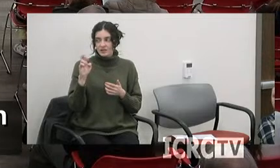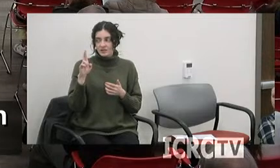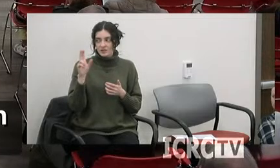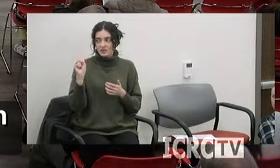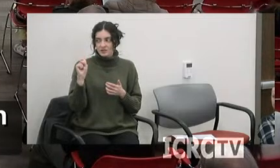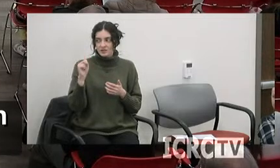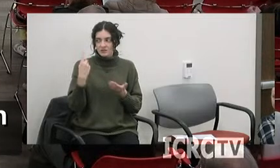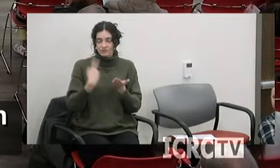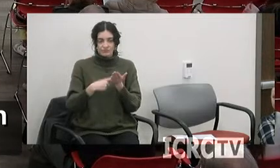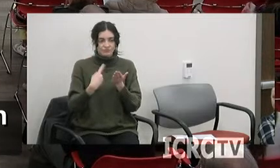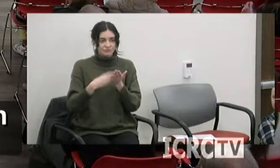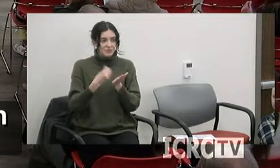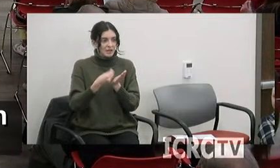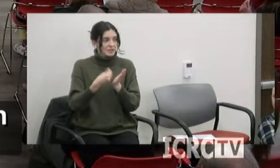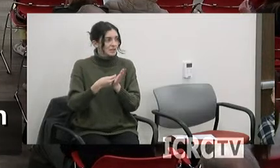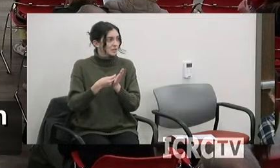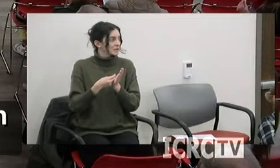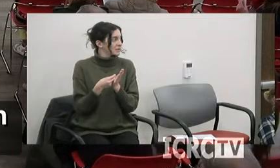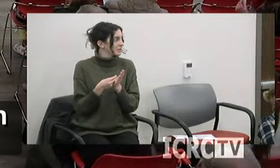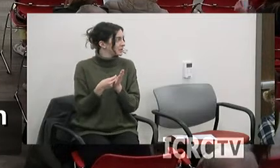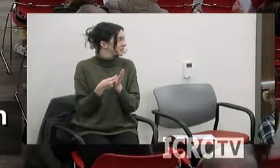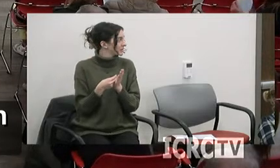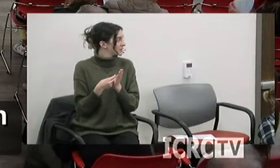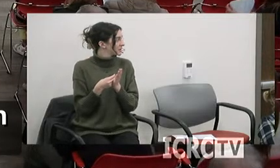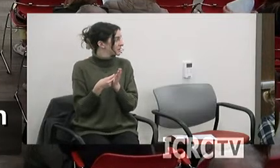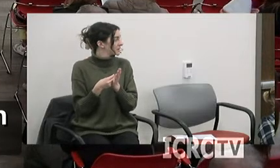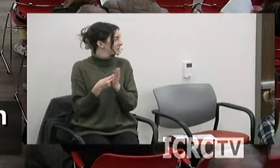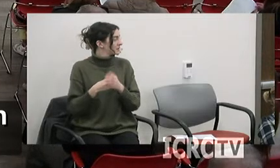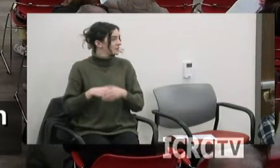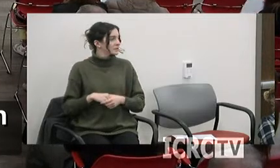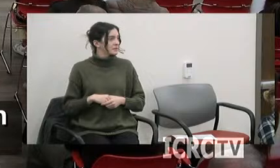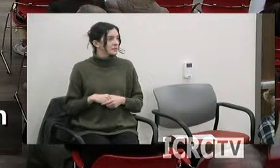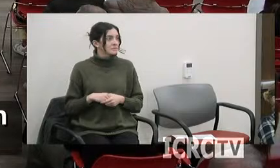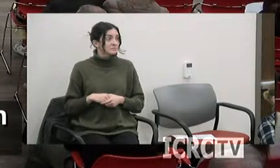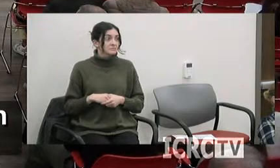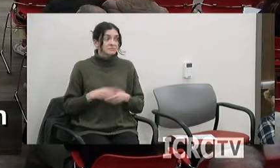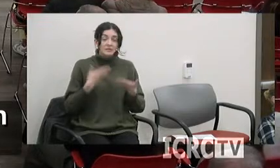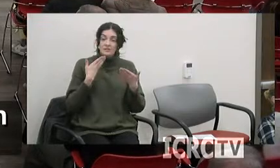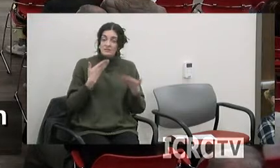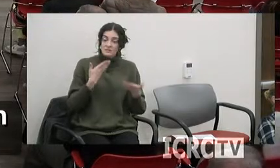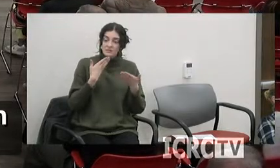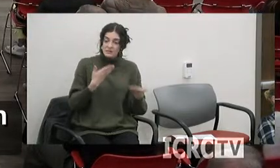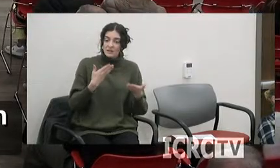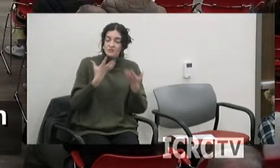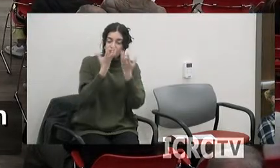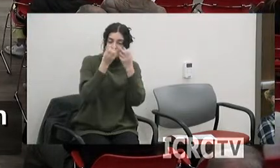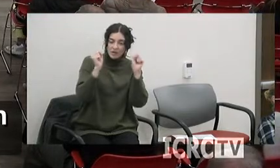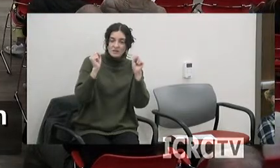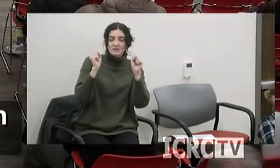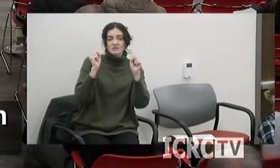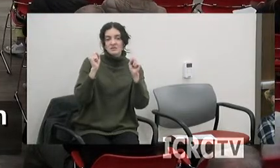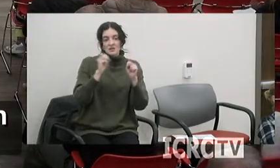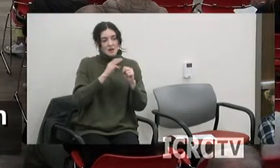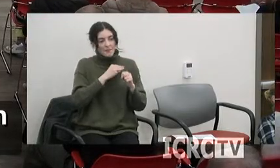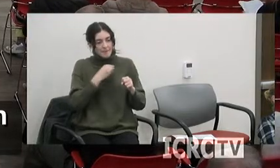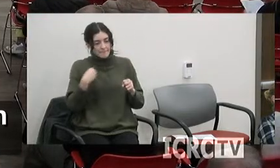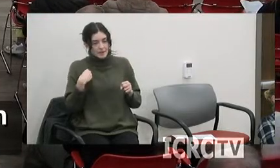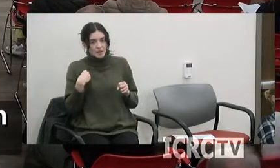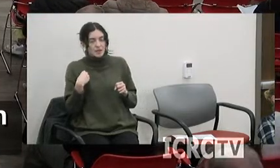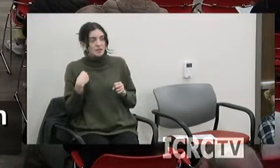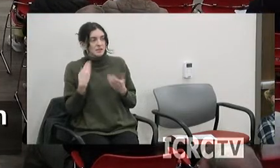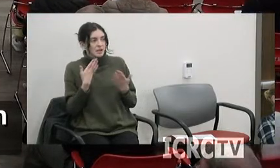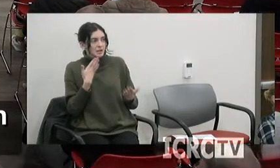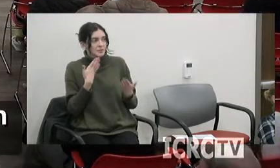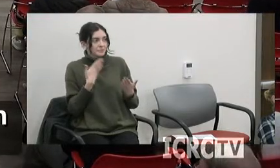Treasurer John Spicer, or John Espy, excuse me. Thank you, President Miranda, members of the board.